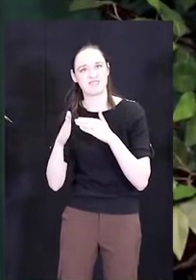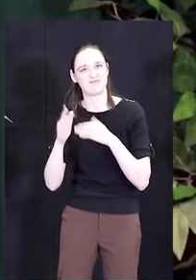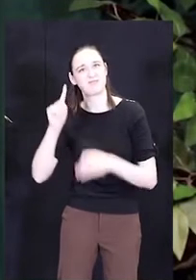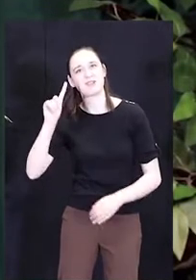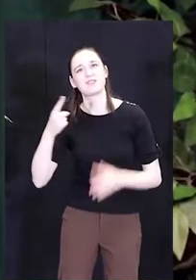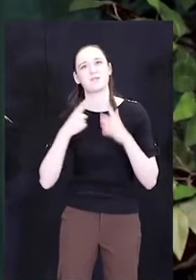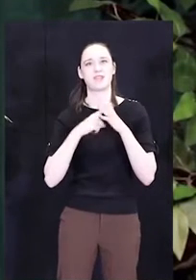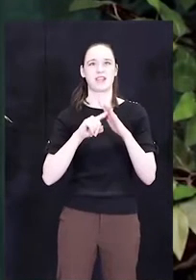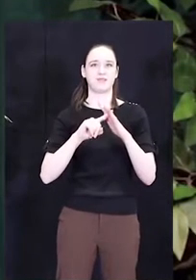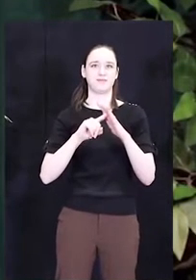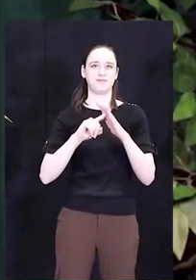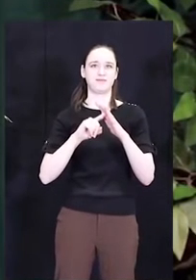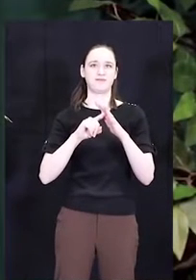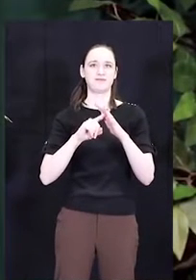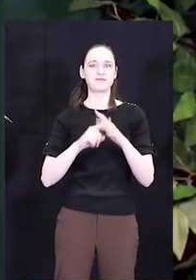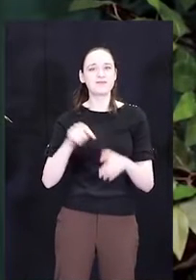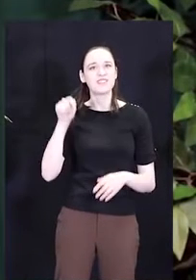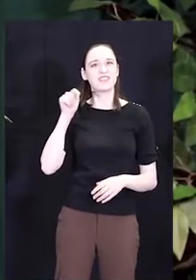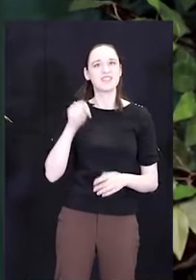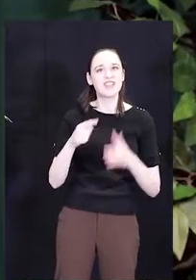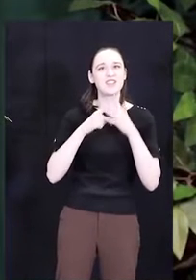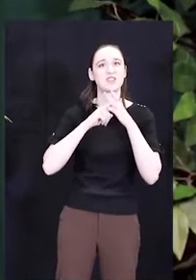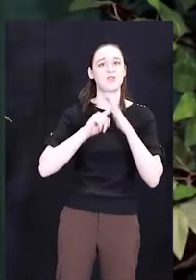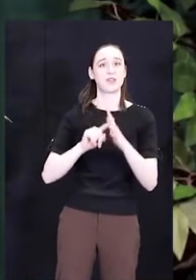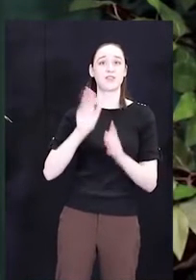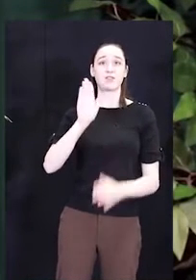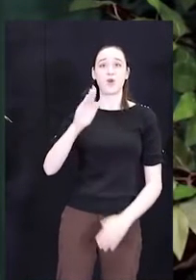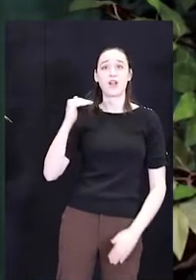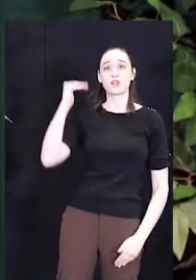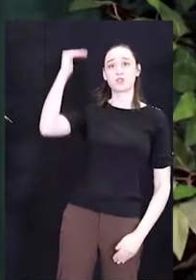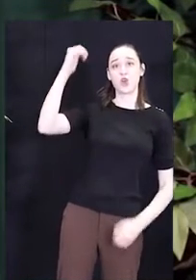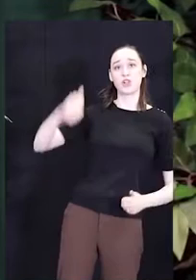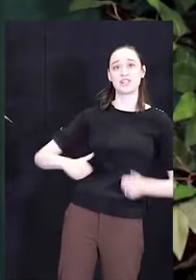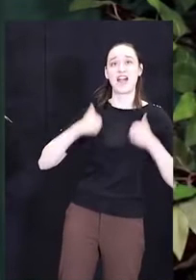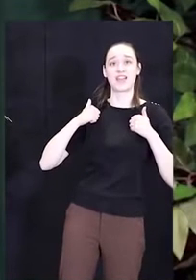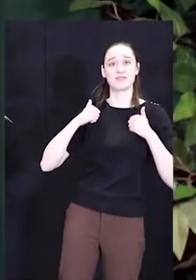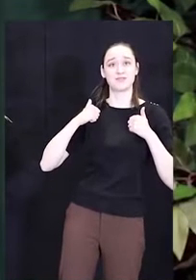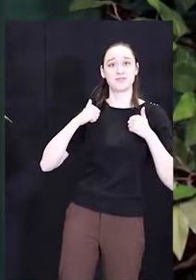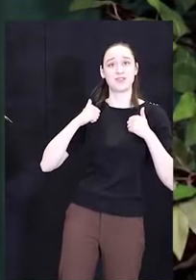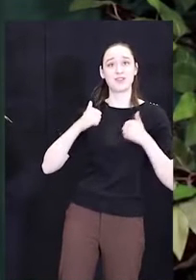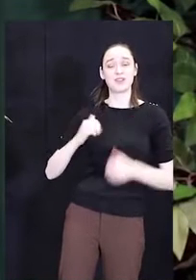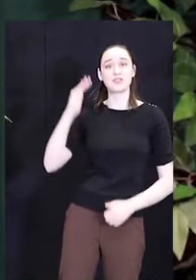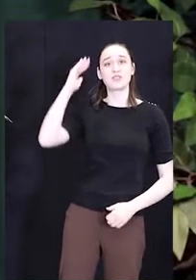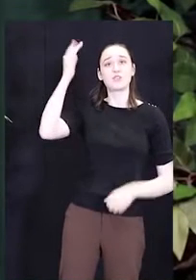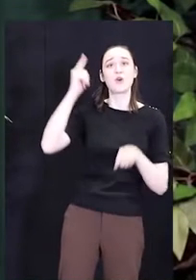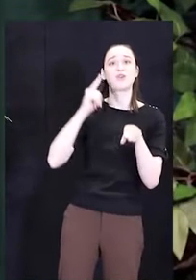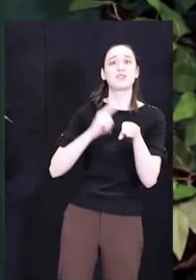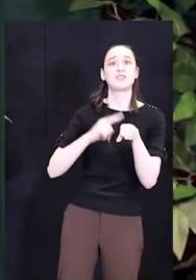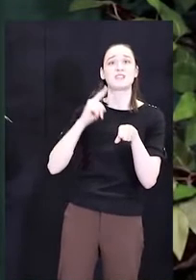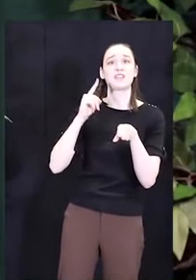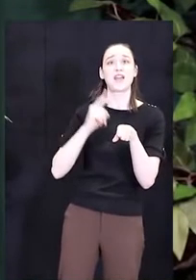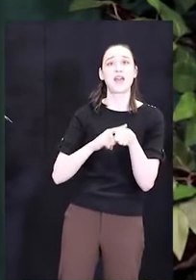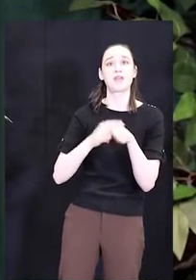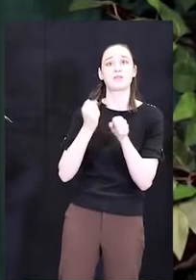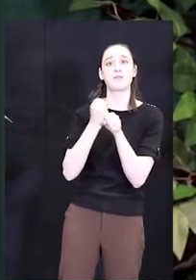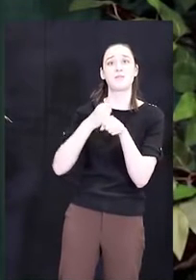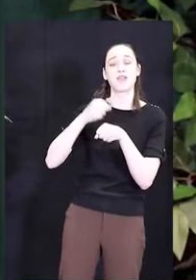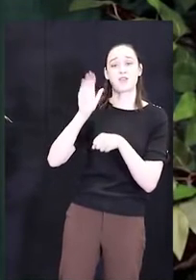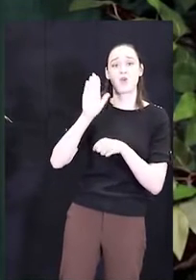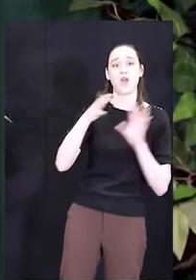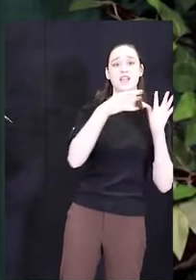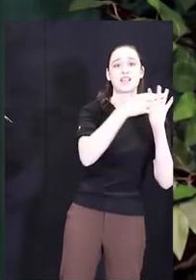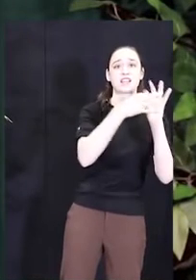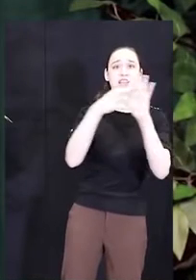This is just the beginning. This is the beginning of your adult life. This is your time to begin making your own